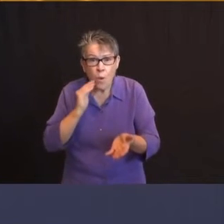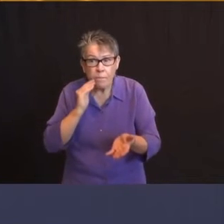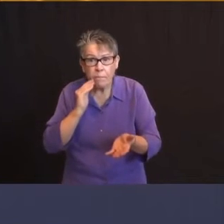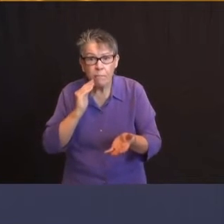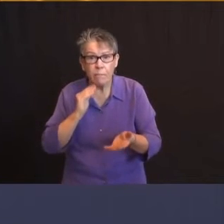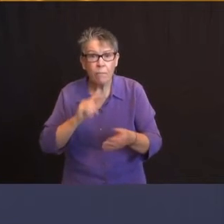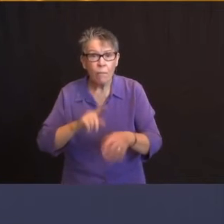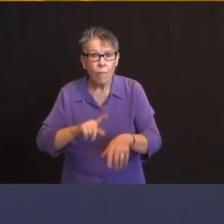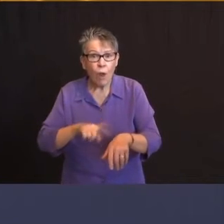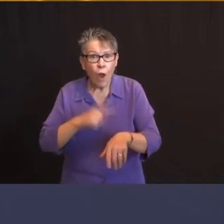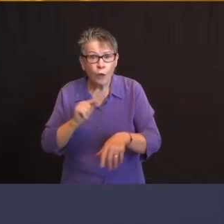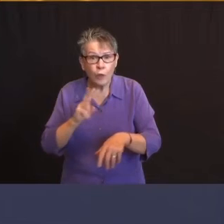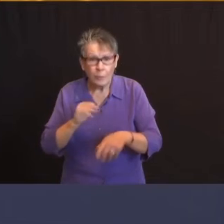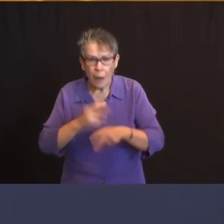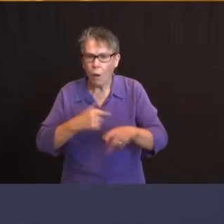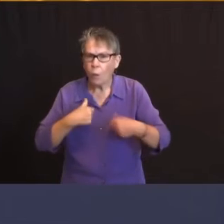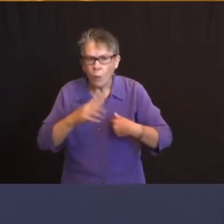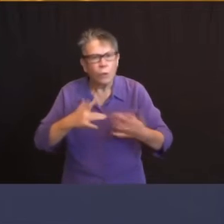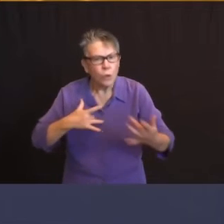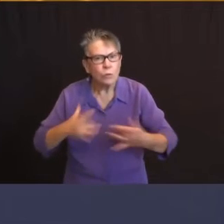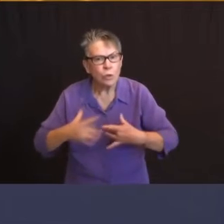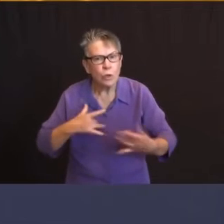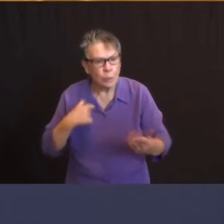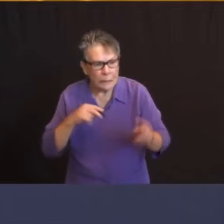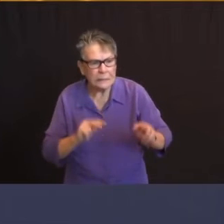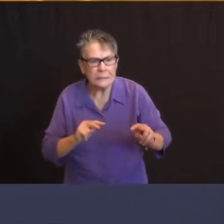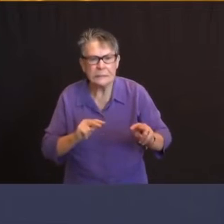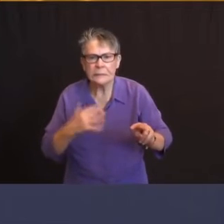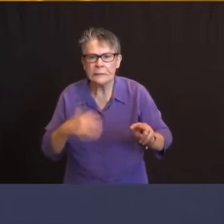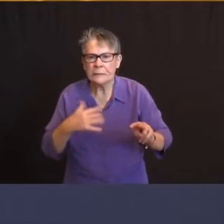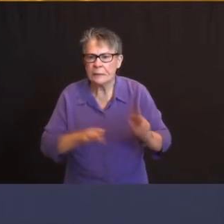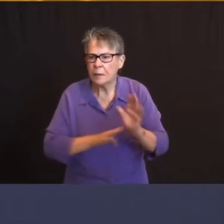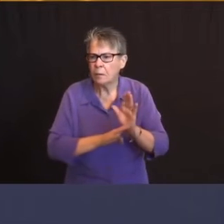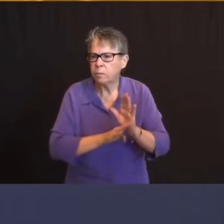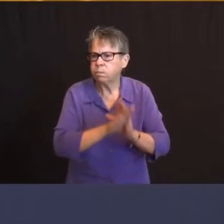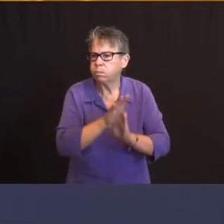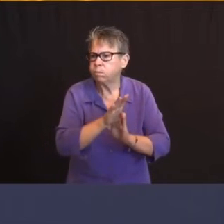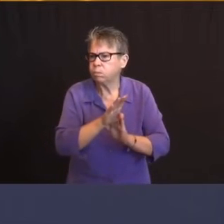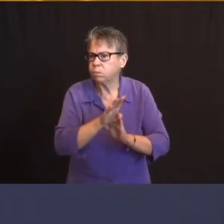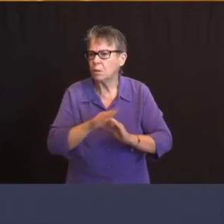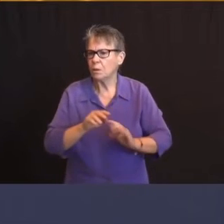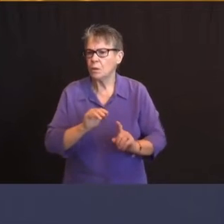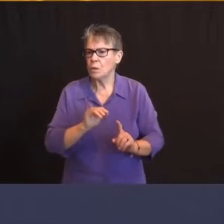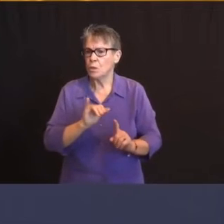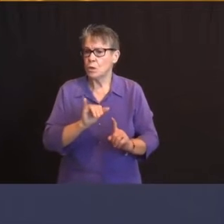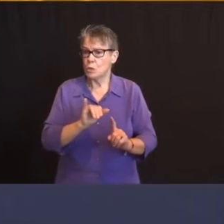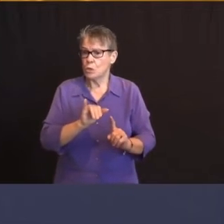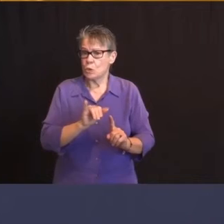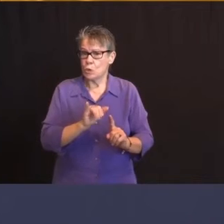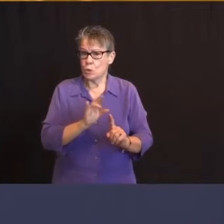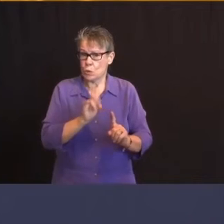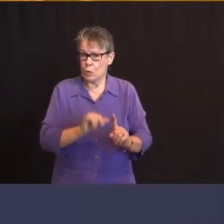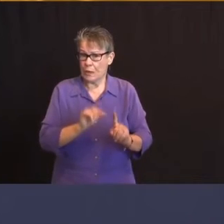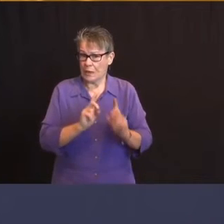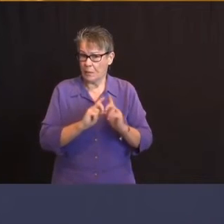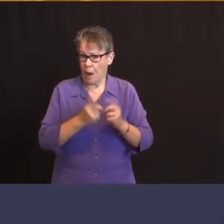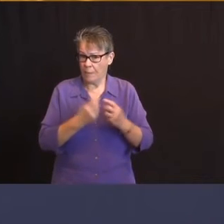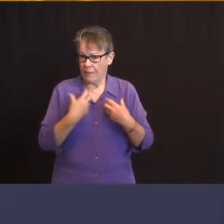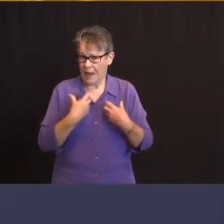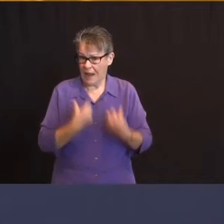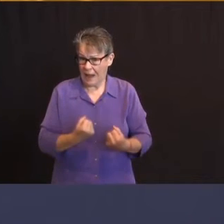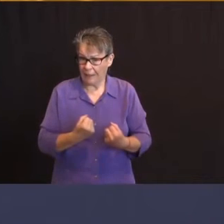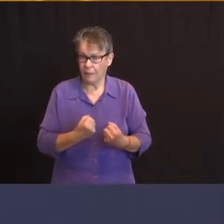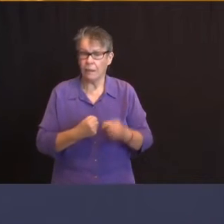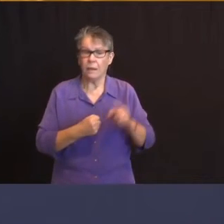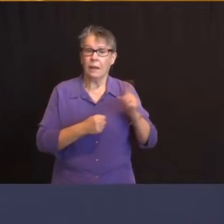together the quick turnaround, the Binax Now, the Q Health test that your answer in 15 or 20 minutes to actually